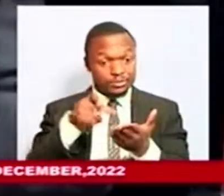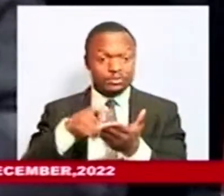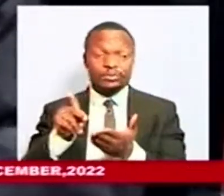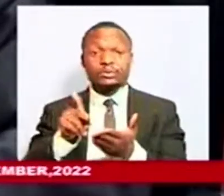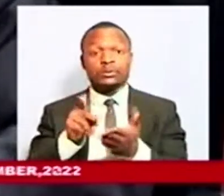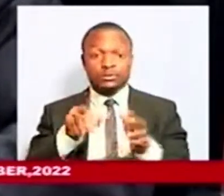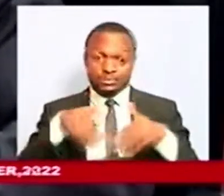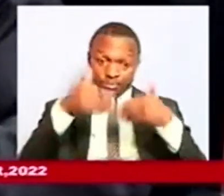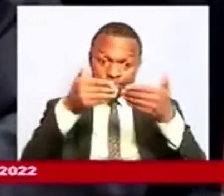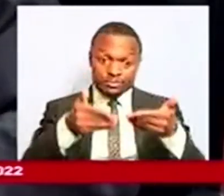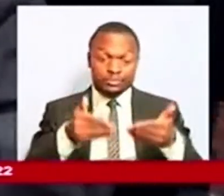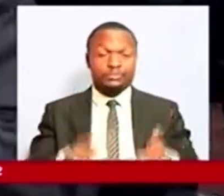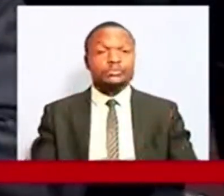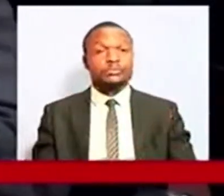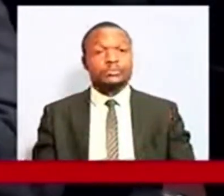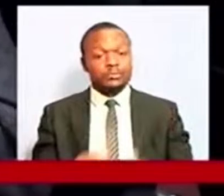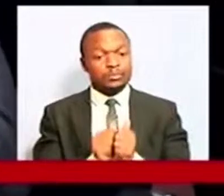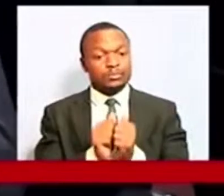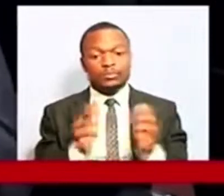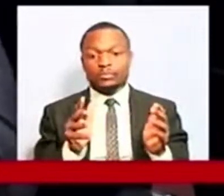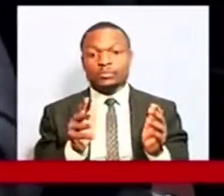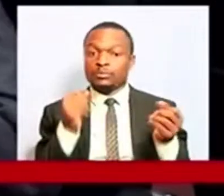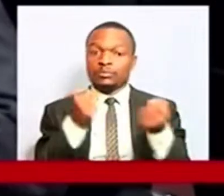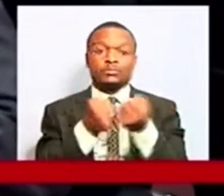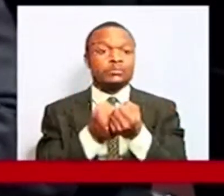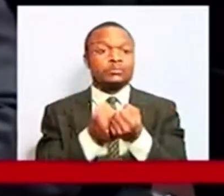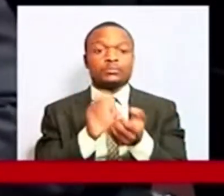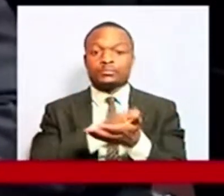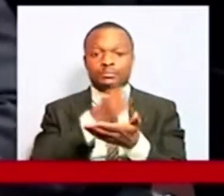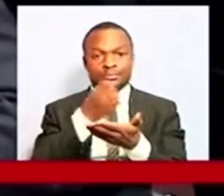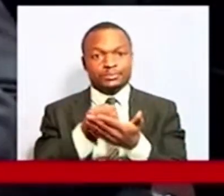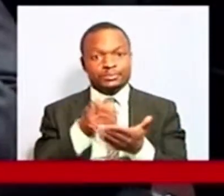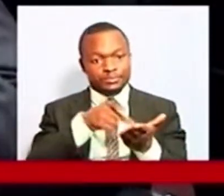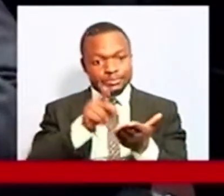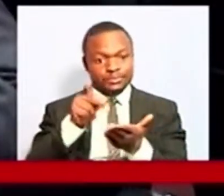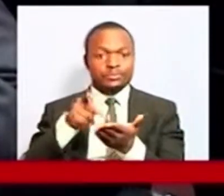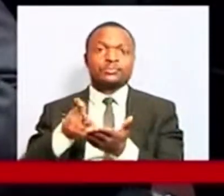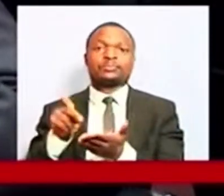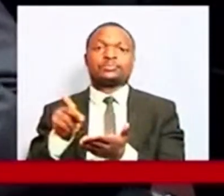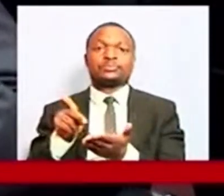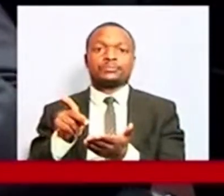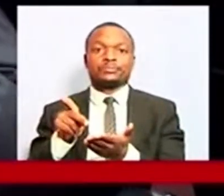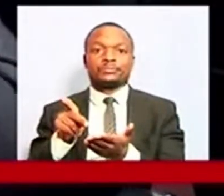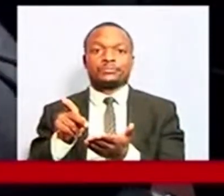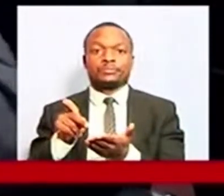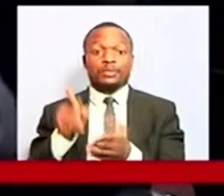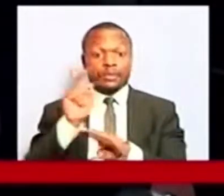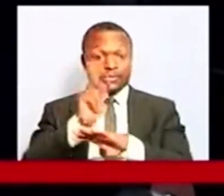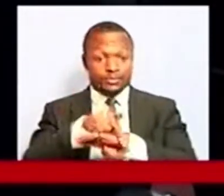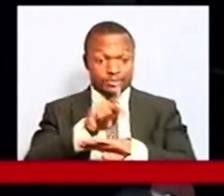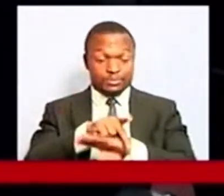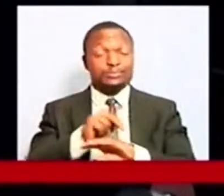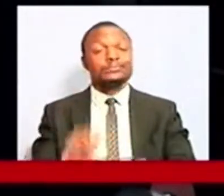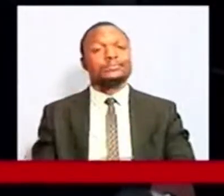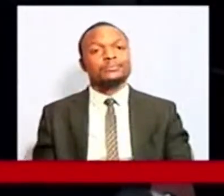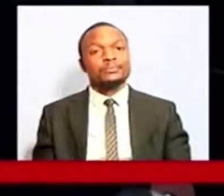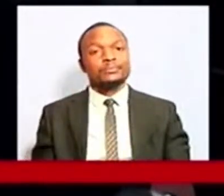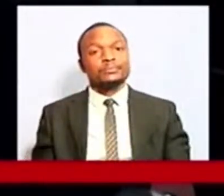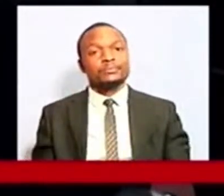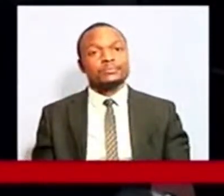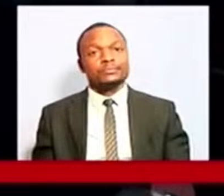made without supporting evidence that you're paying to projects that are